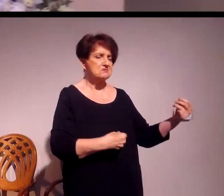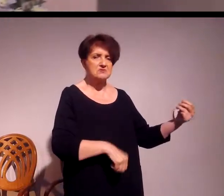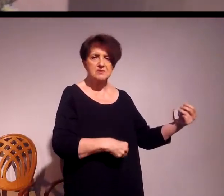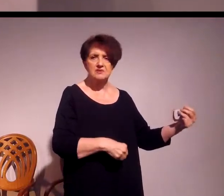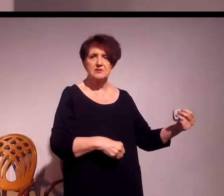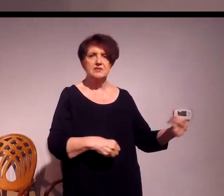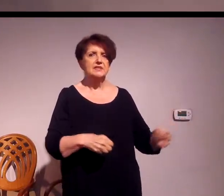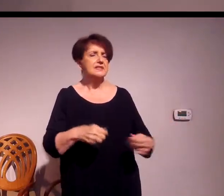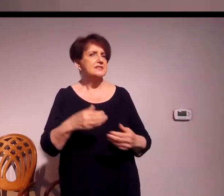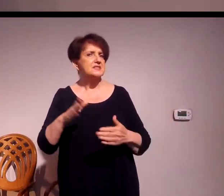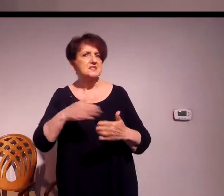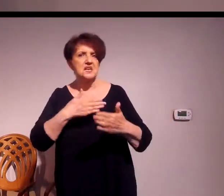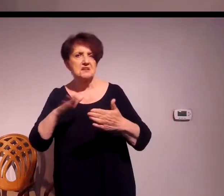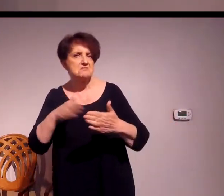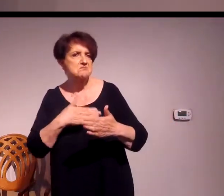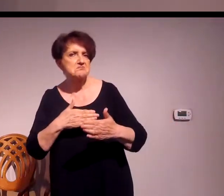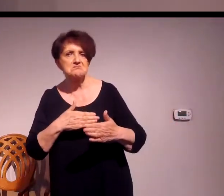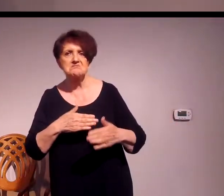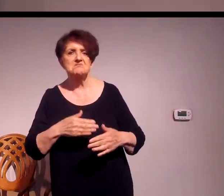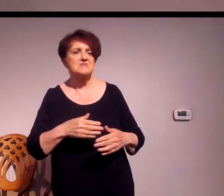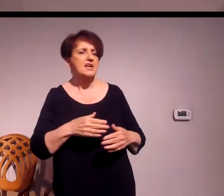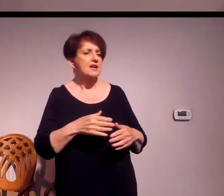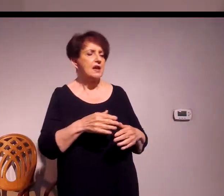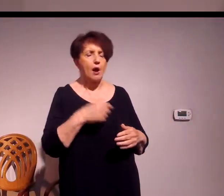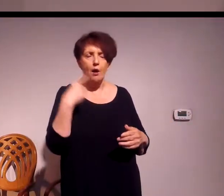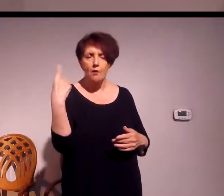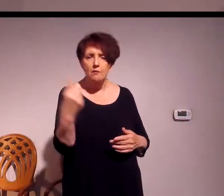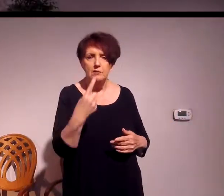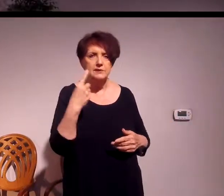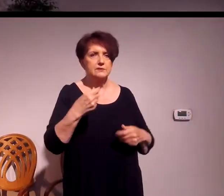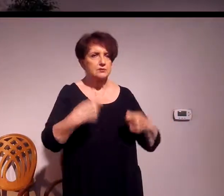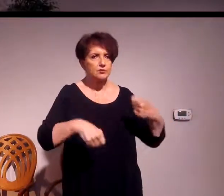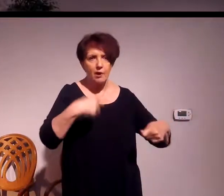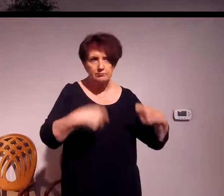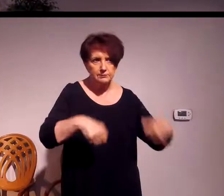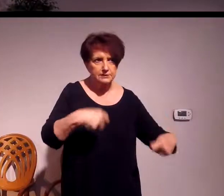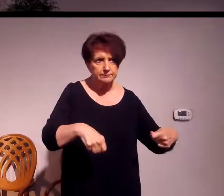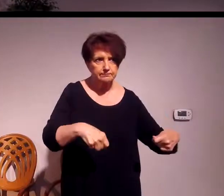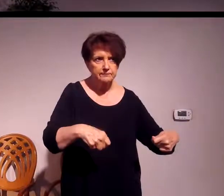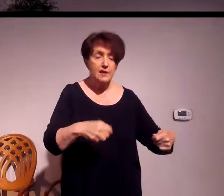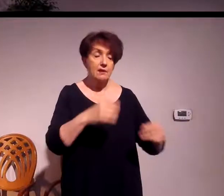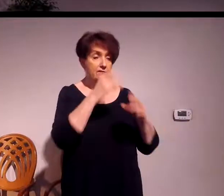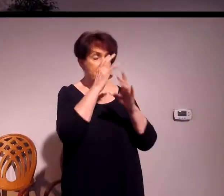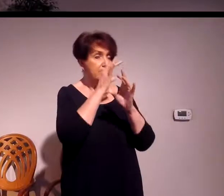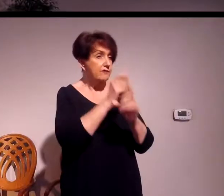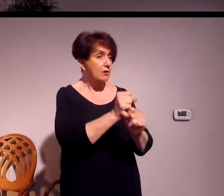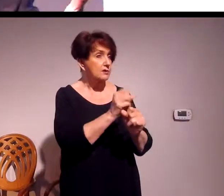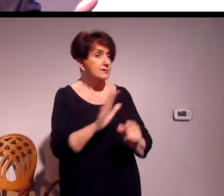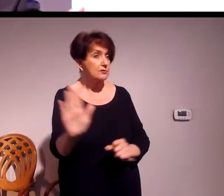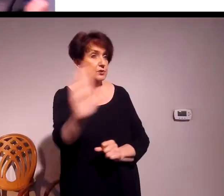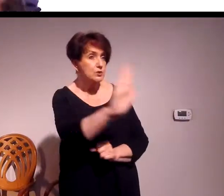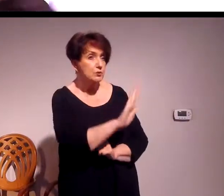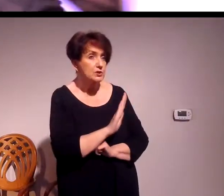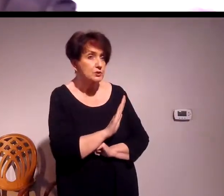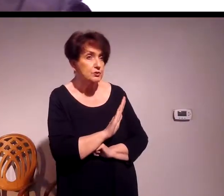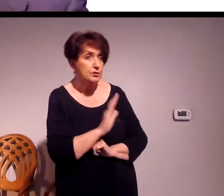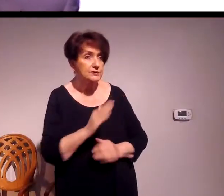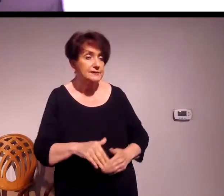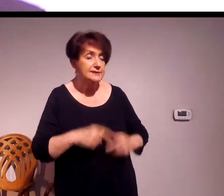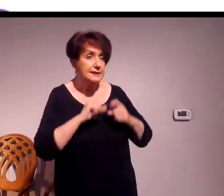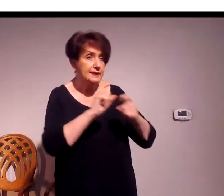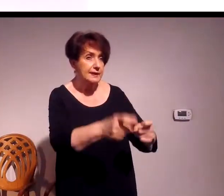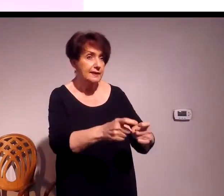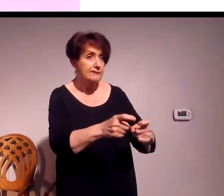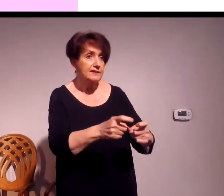try to sing. He just plays the drums. And when you focus on what's yours to give, your skill, that gets